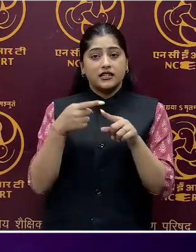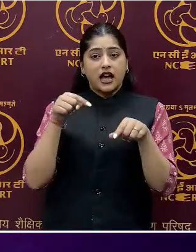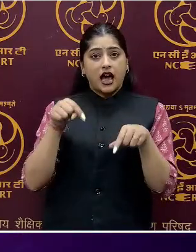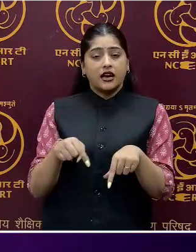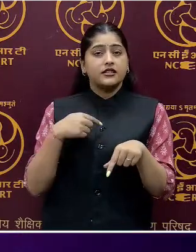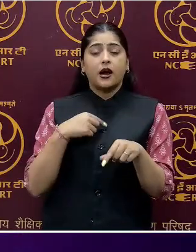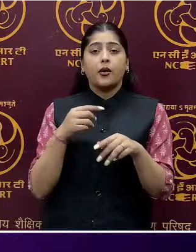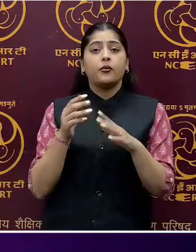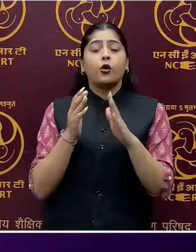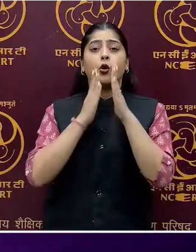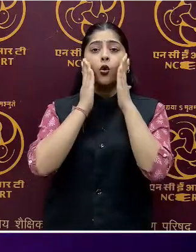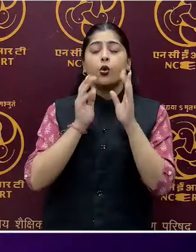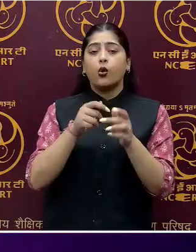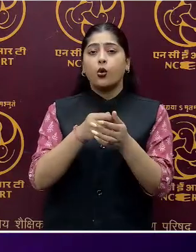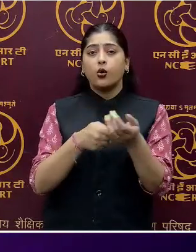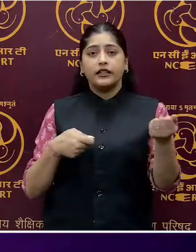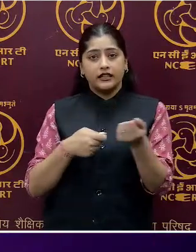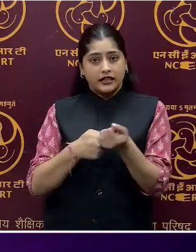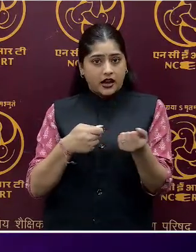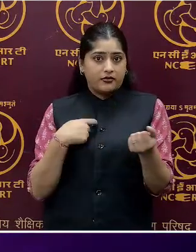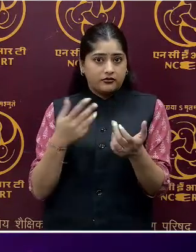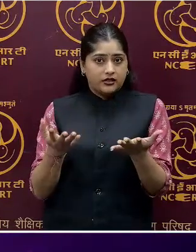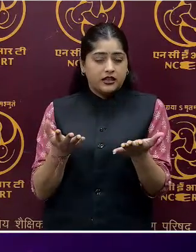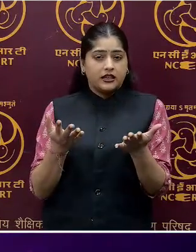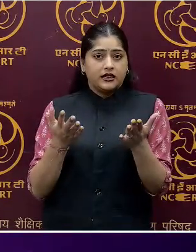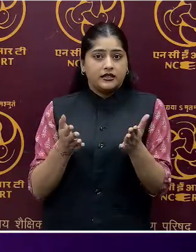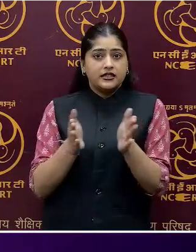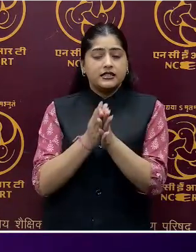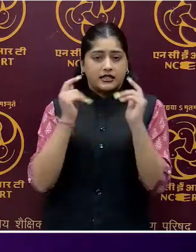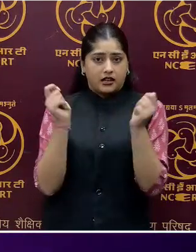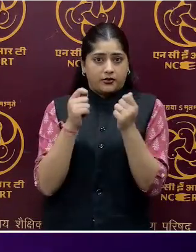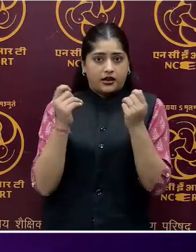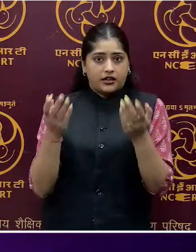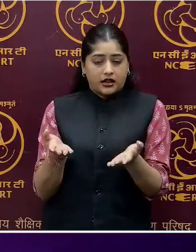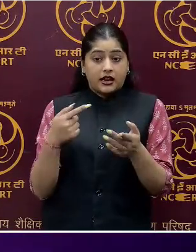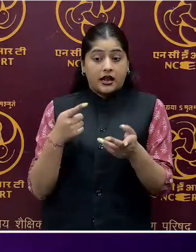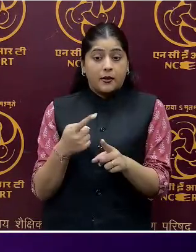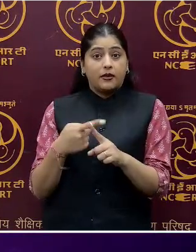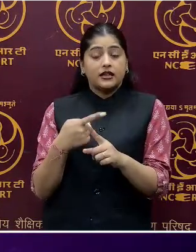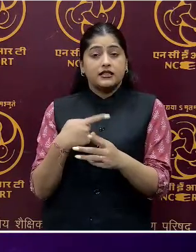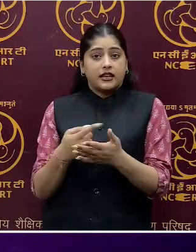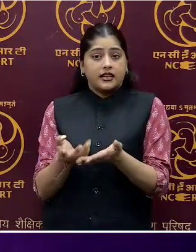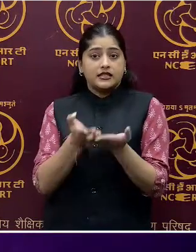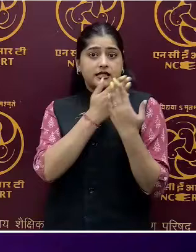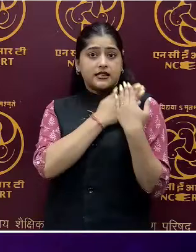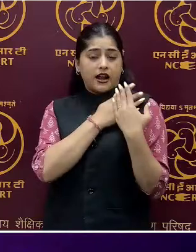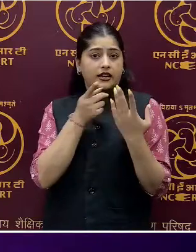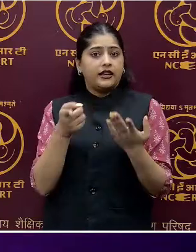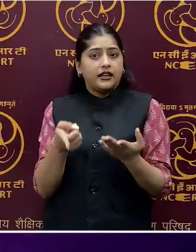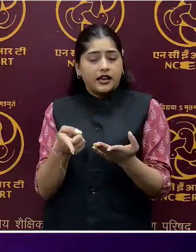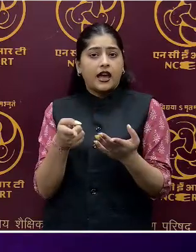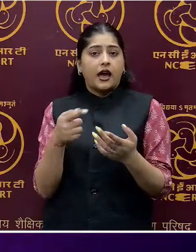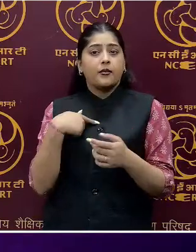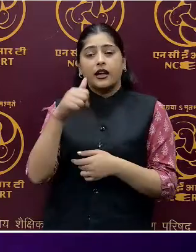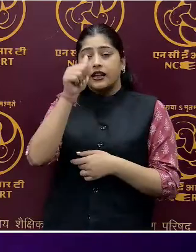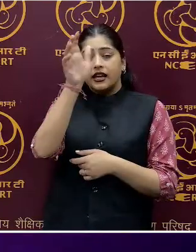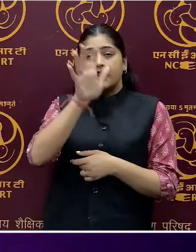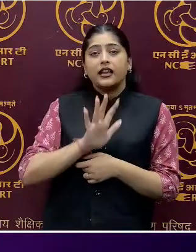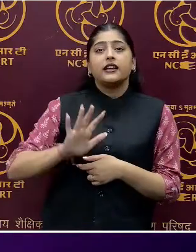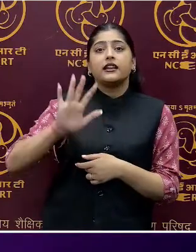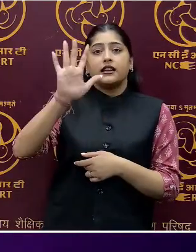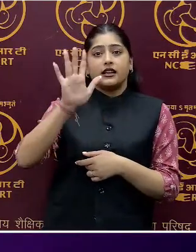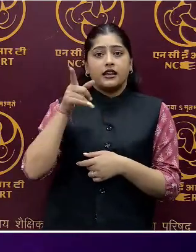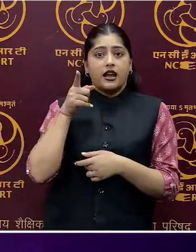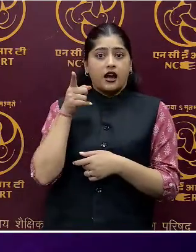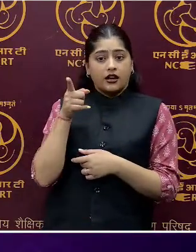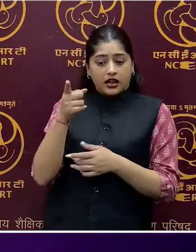So as you said, this sarees also belongs to one particular part of the our country, and that is a kota